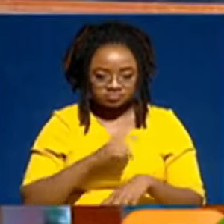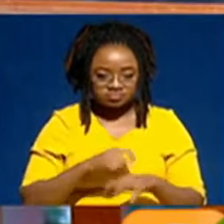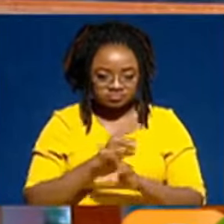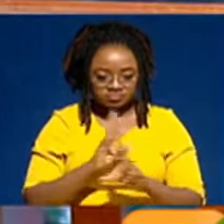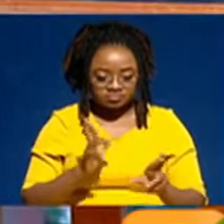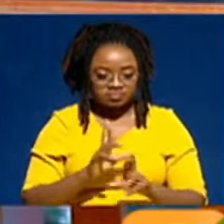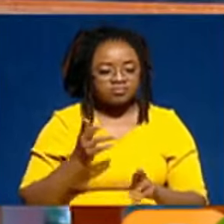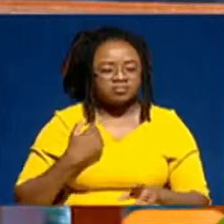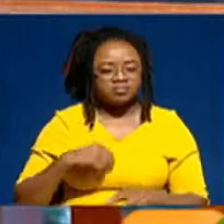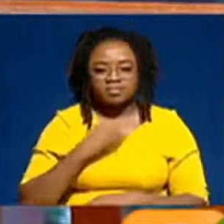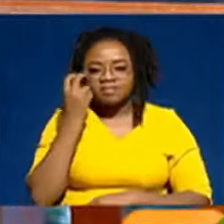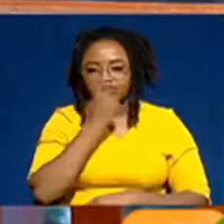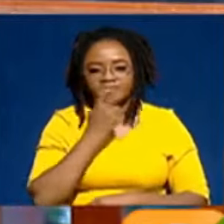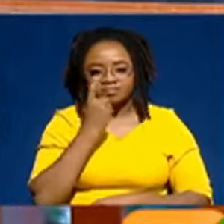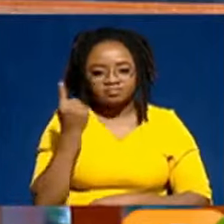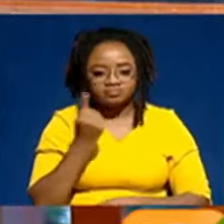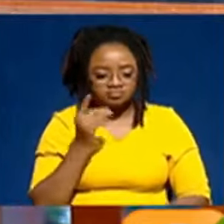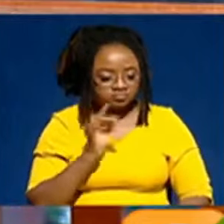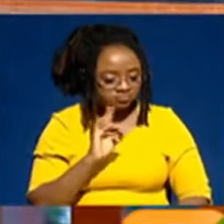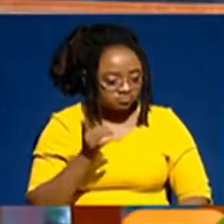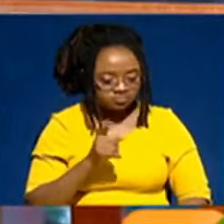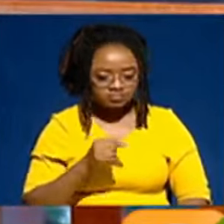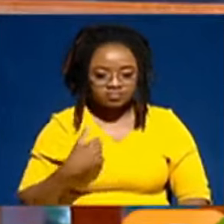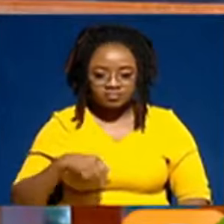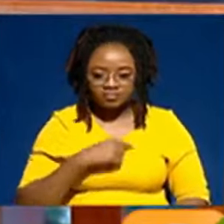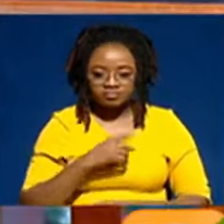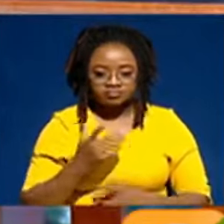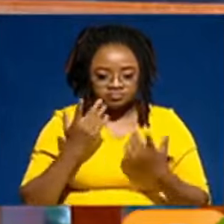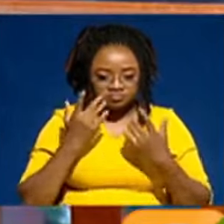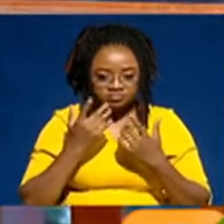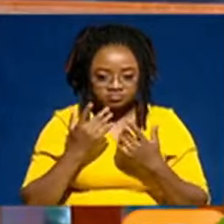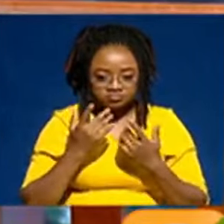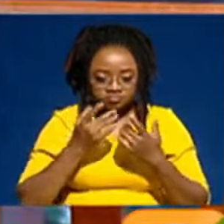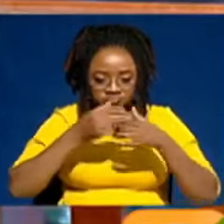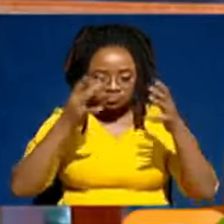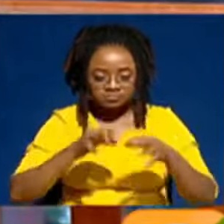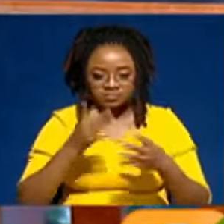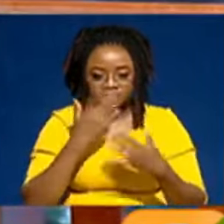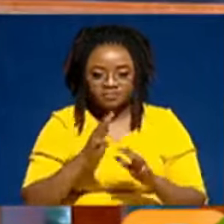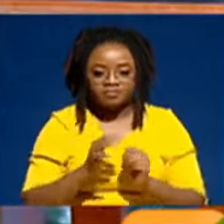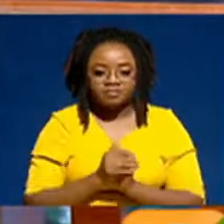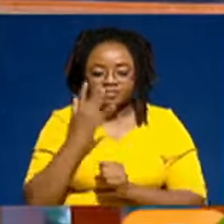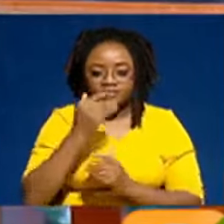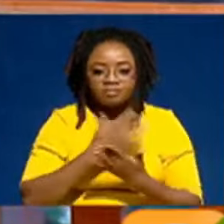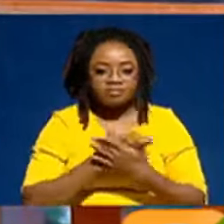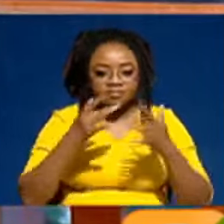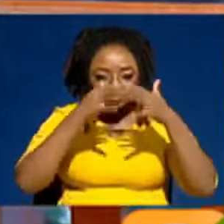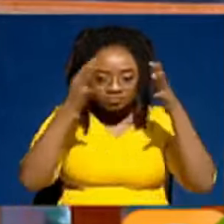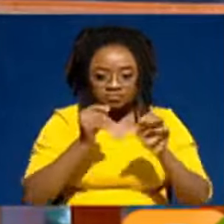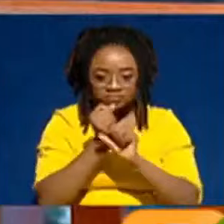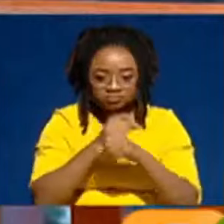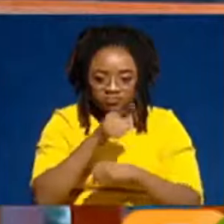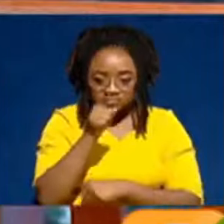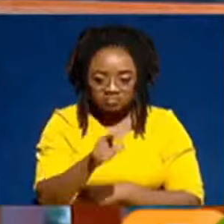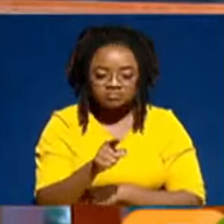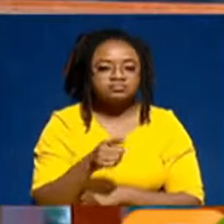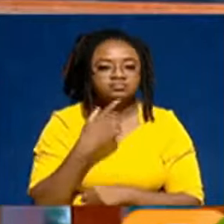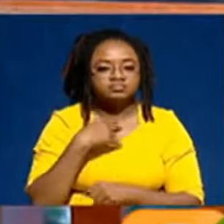stop crying after the fact. Let us make right decisions, because any decision you make has a